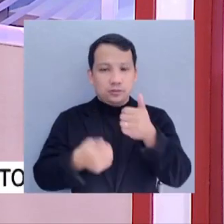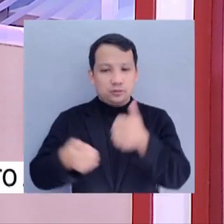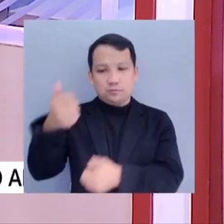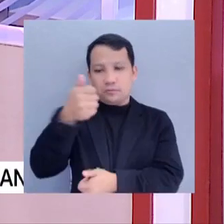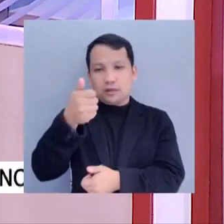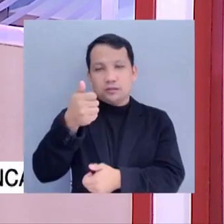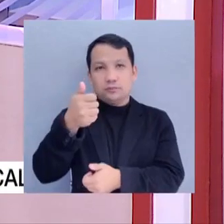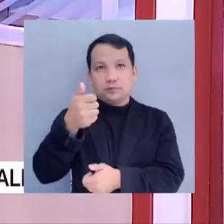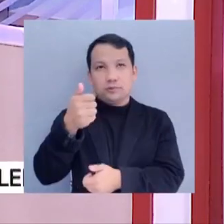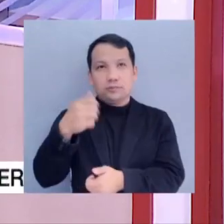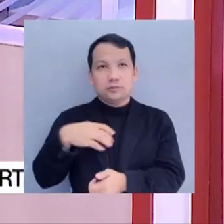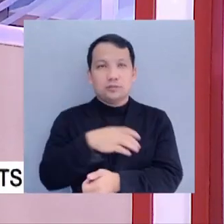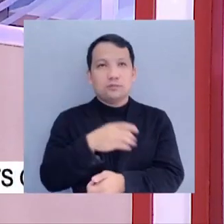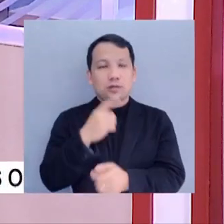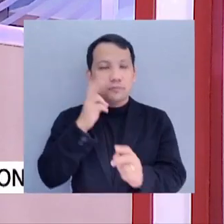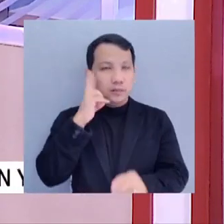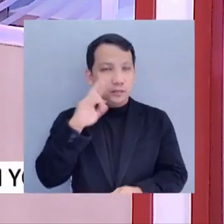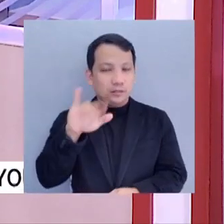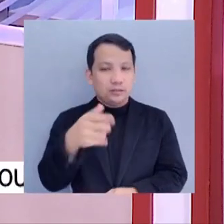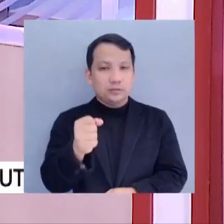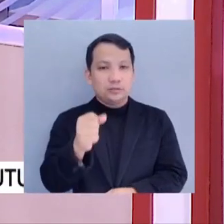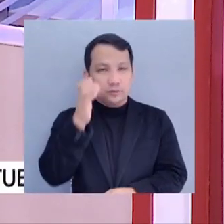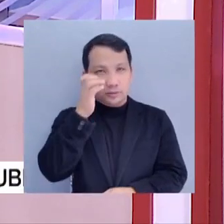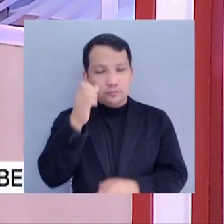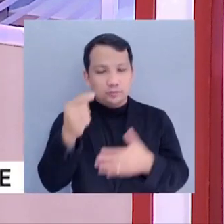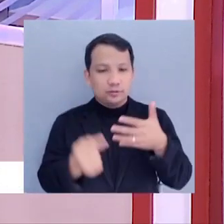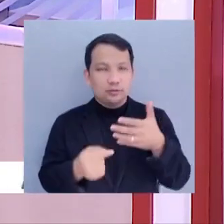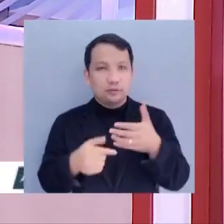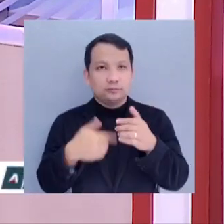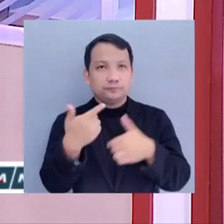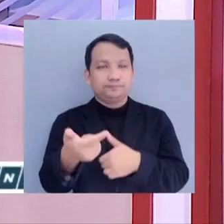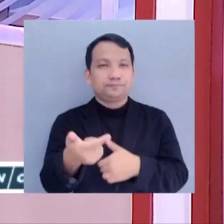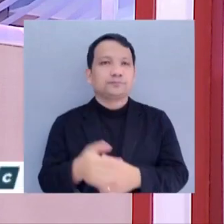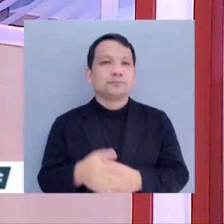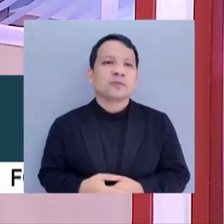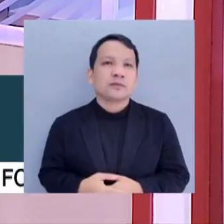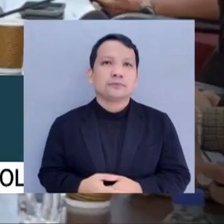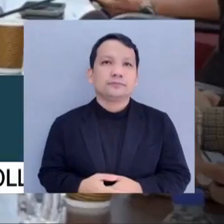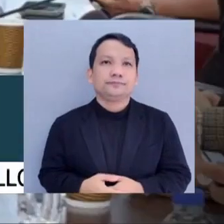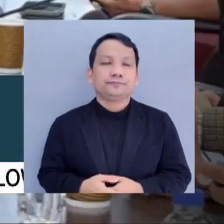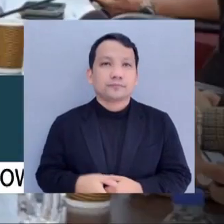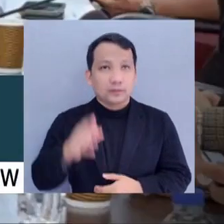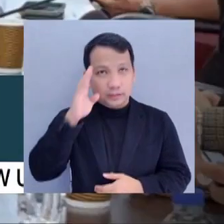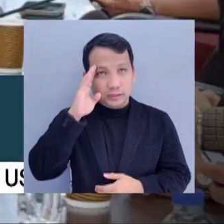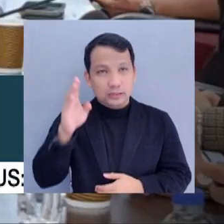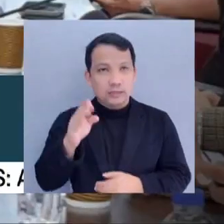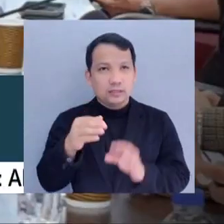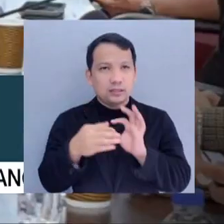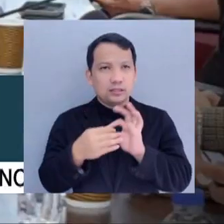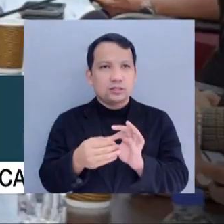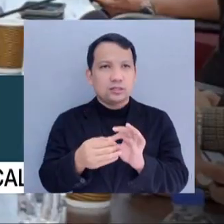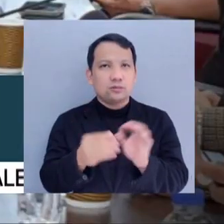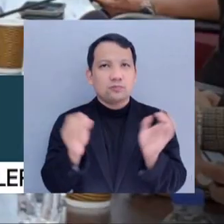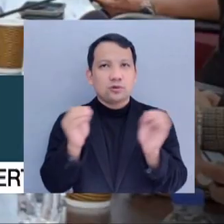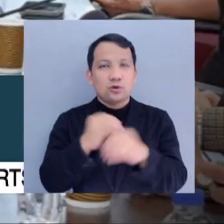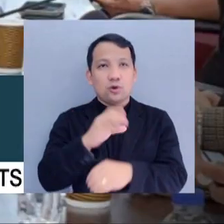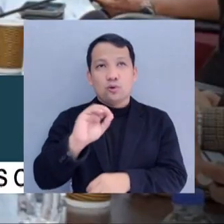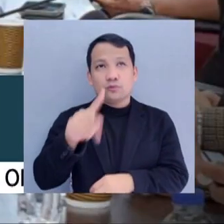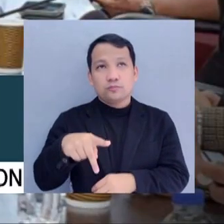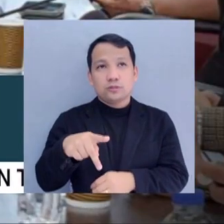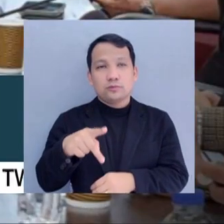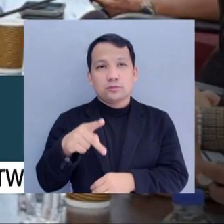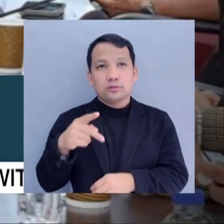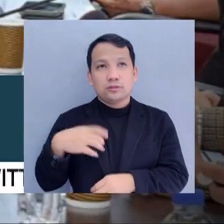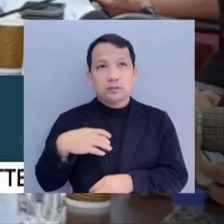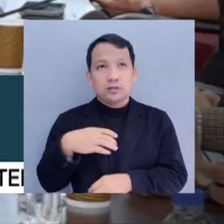Our very own RG Cruz now joins us with details. RG, go ahead. Hi, Carmina. Just as it did for the Office of the Vice President, the House Appropriations Committee